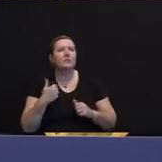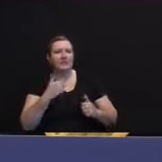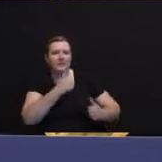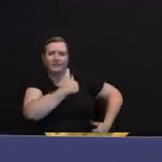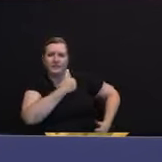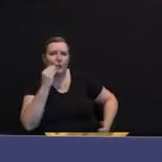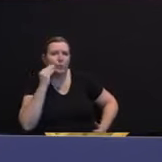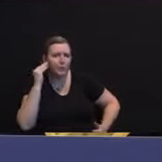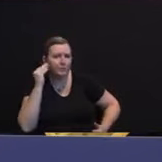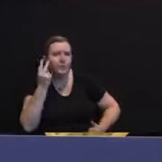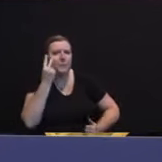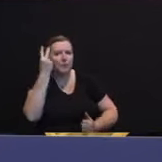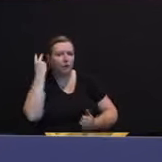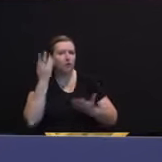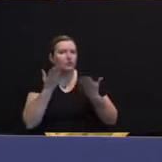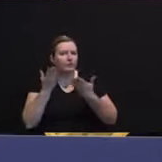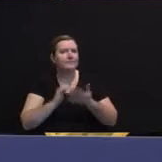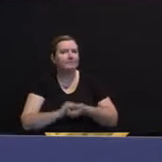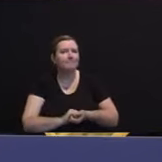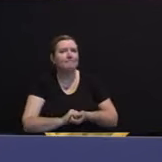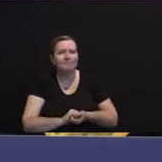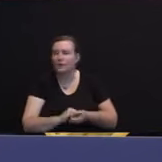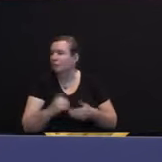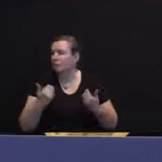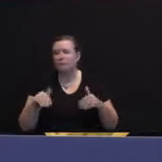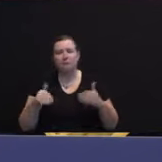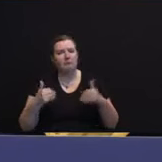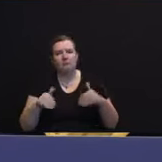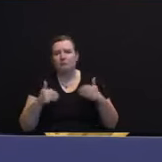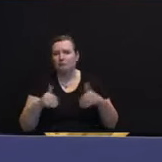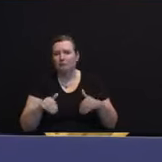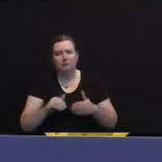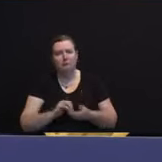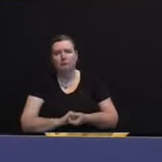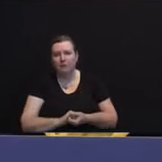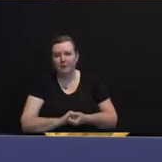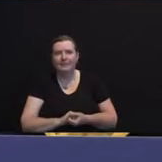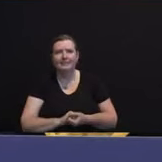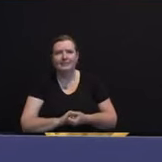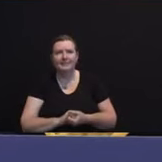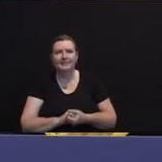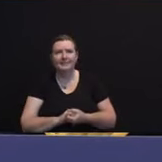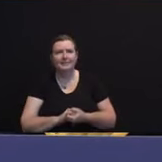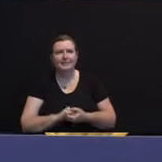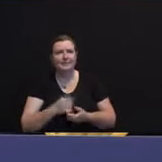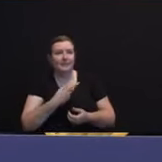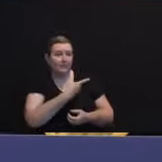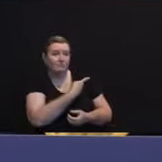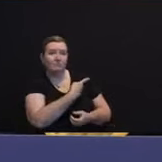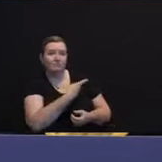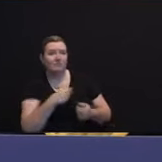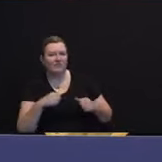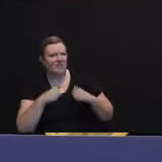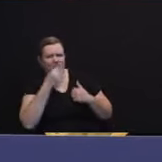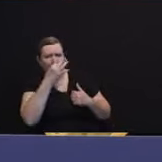place, one of the most moving parts, Jared, right down the block from where you and I live. And I encourage folks, that's something